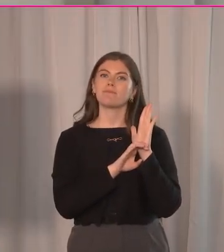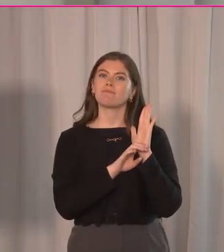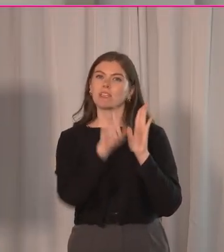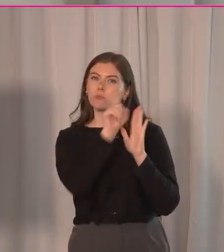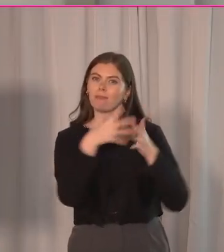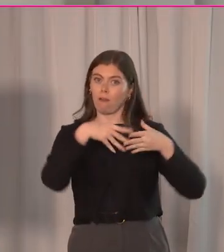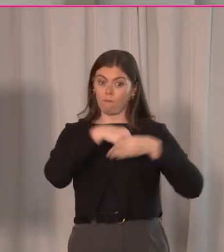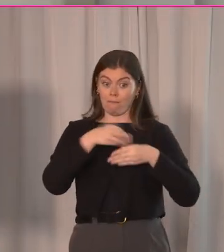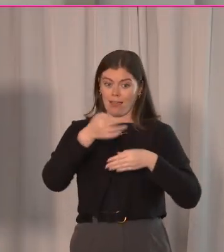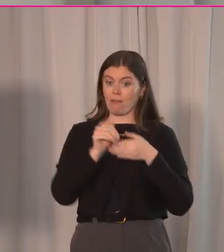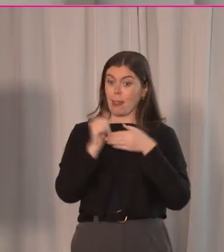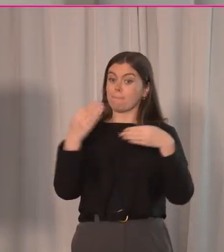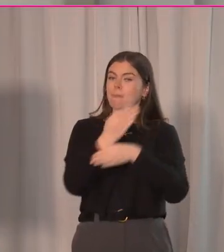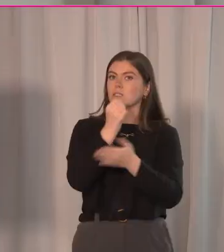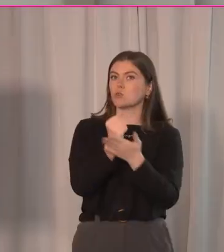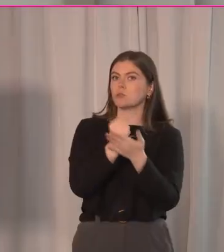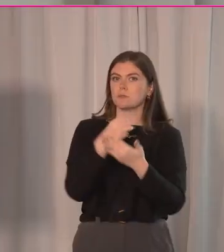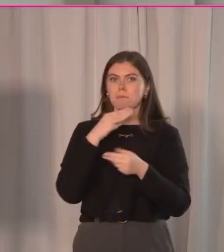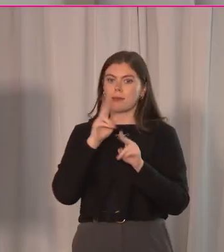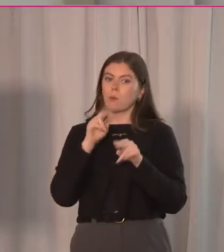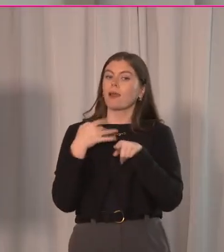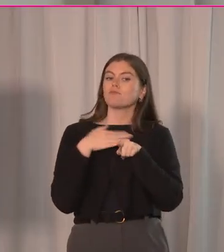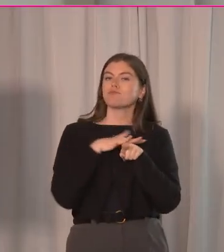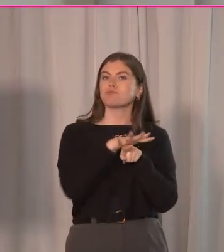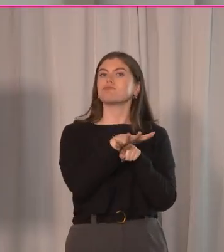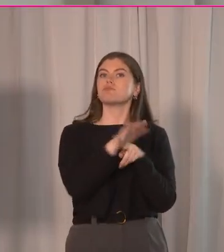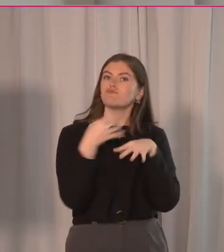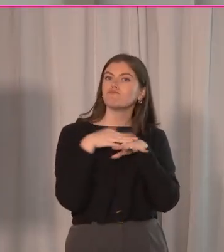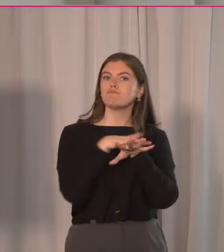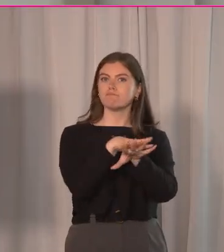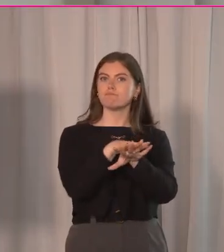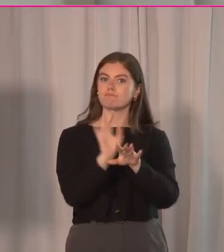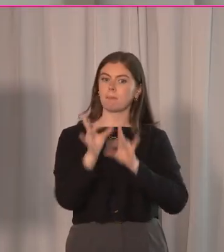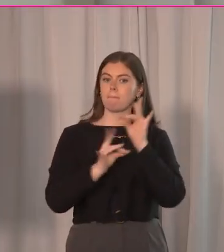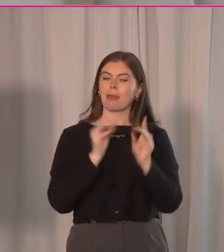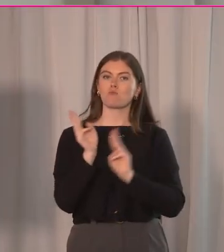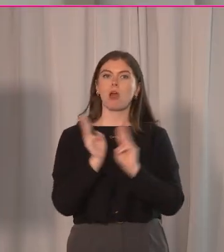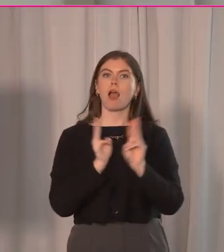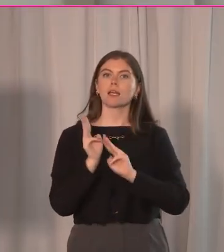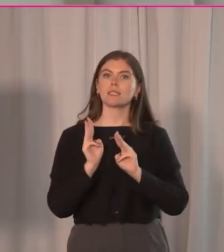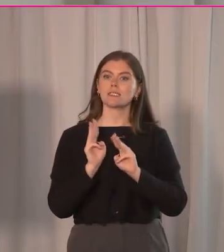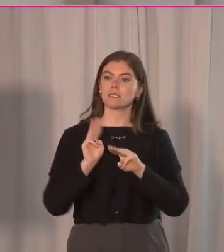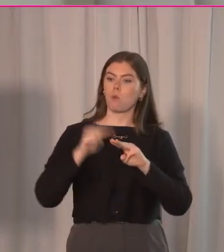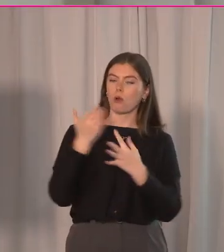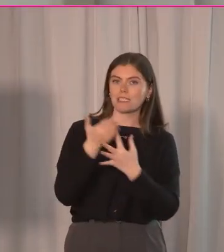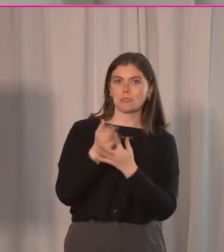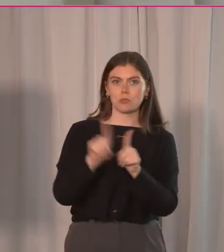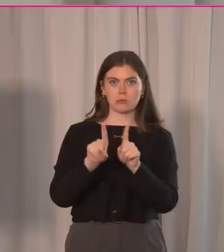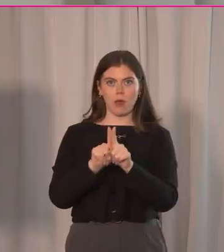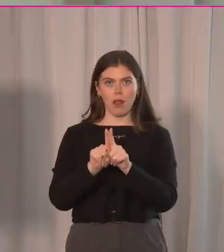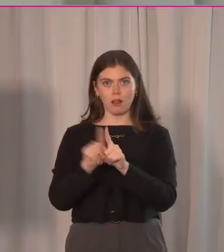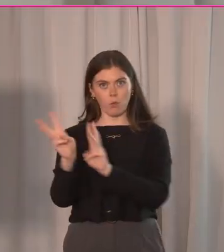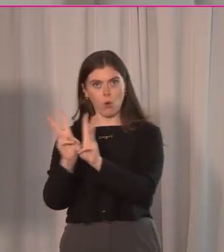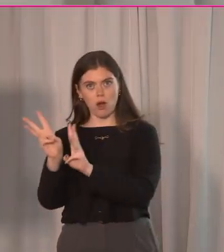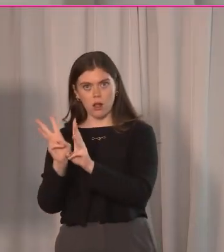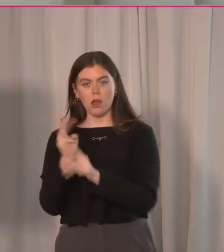led by students, then we can filter into practice about making practice more accessible as well. So I